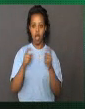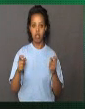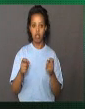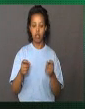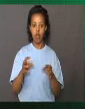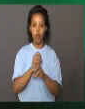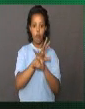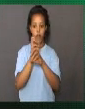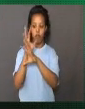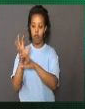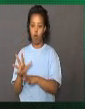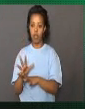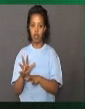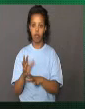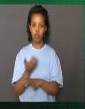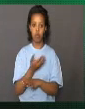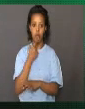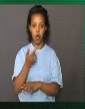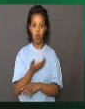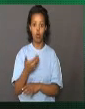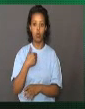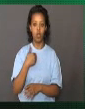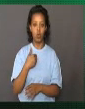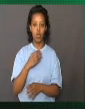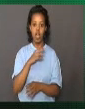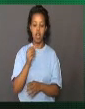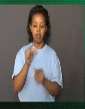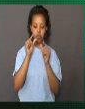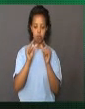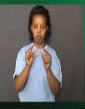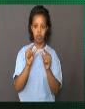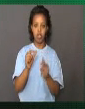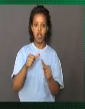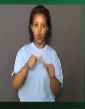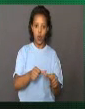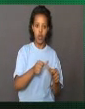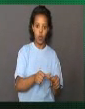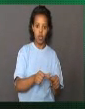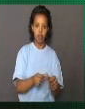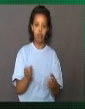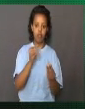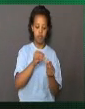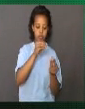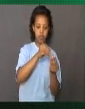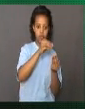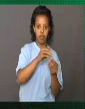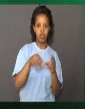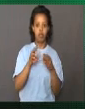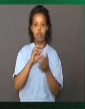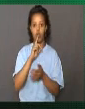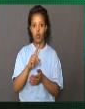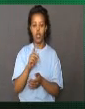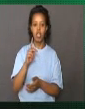Anti-foaming agents are periodically added and, since pH control